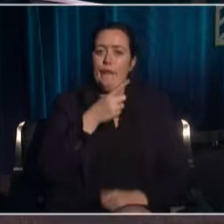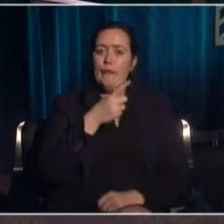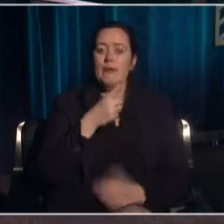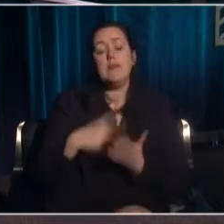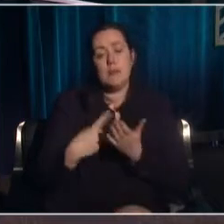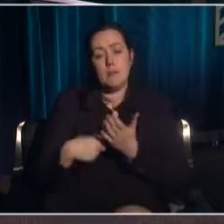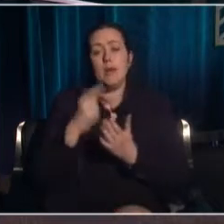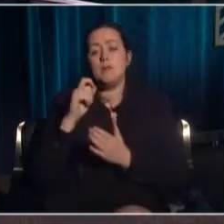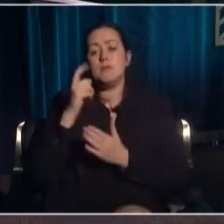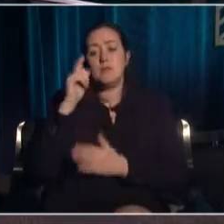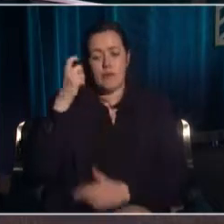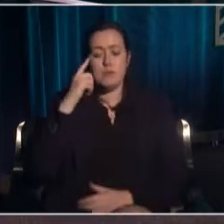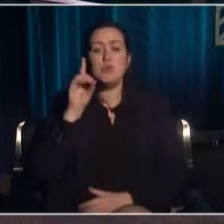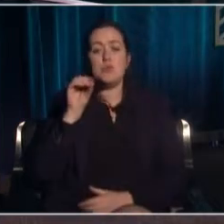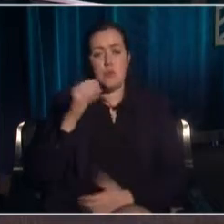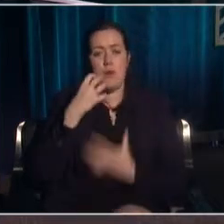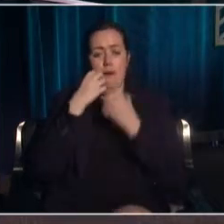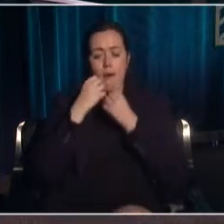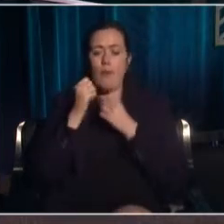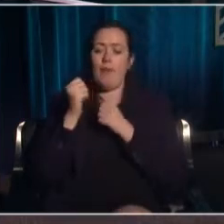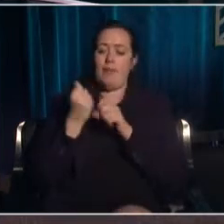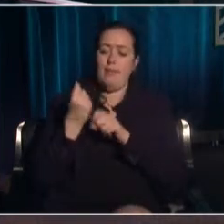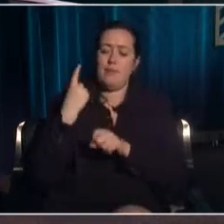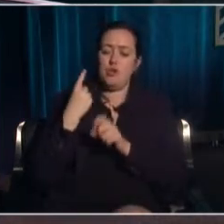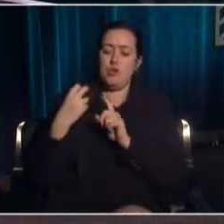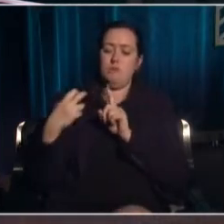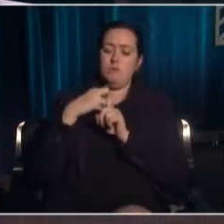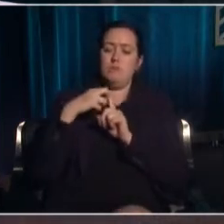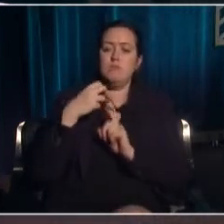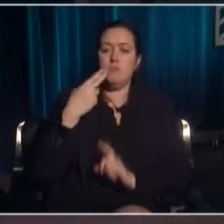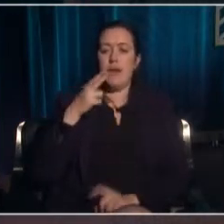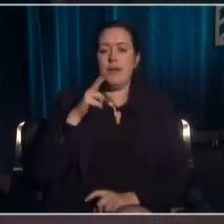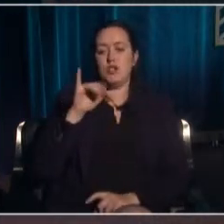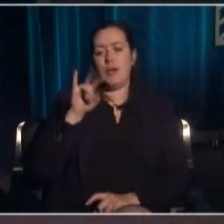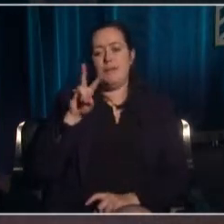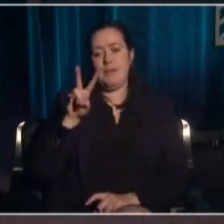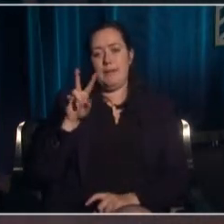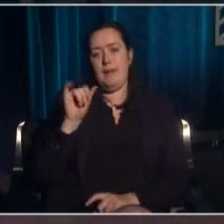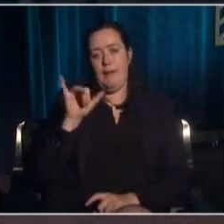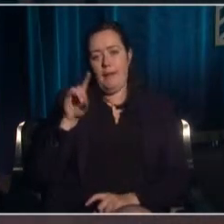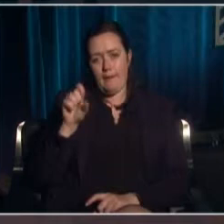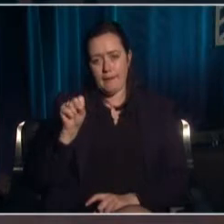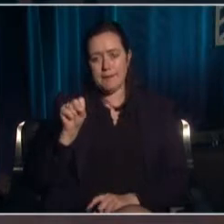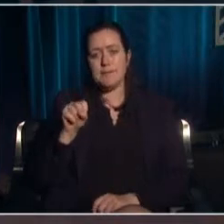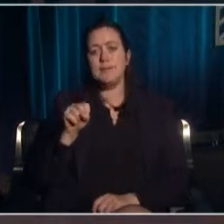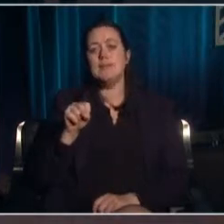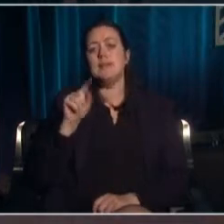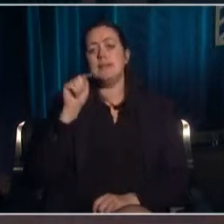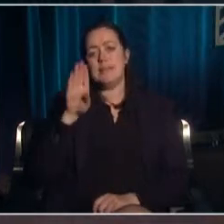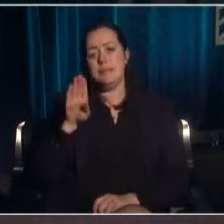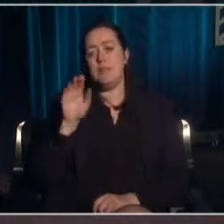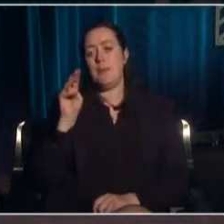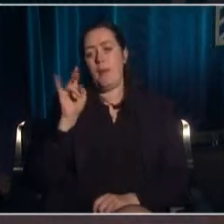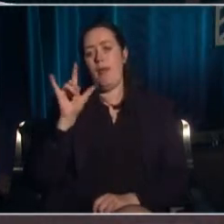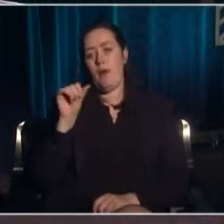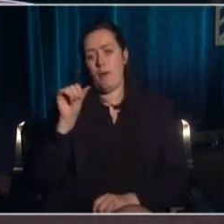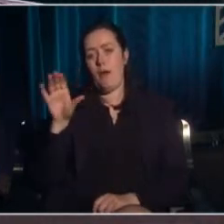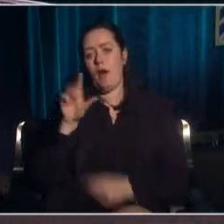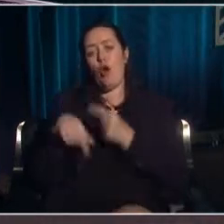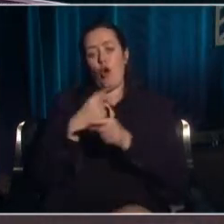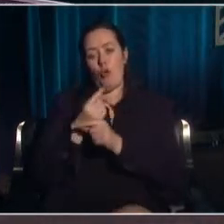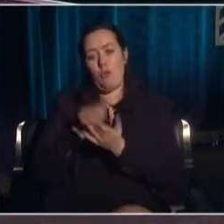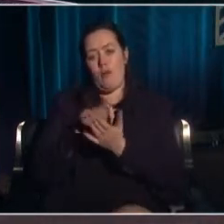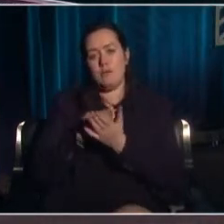Last year, we were approached by the Global Fund to fight HIV, AIDS, TB, and malaria. They do really phenomenal work